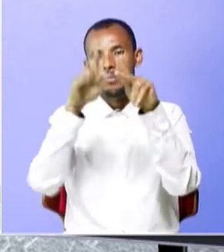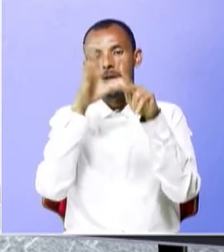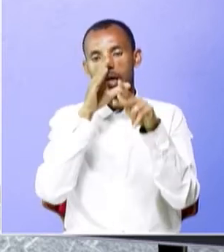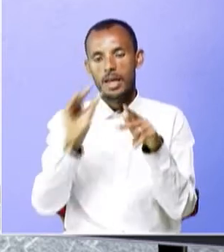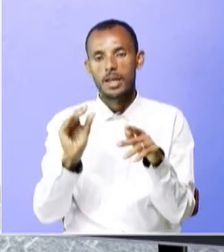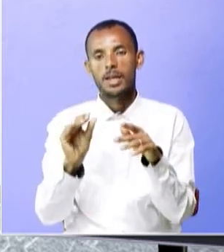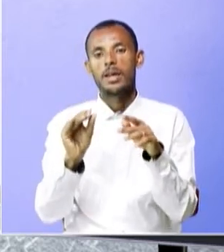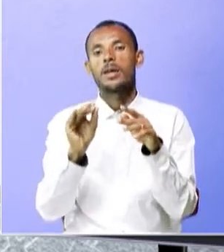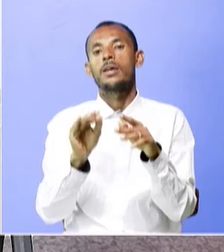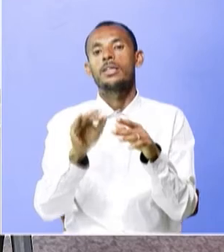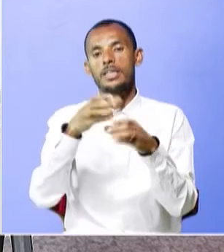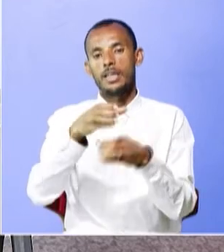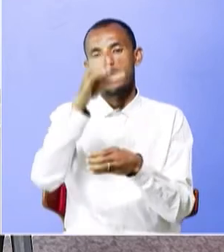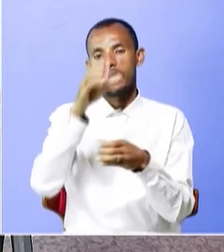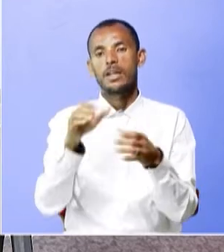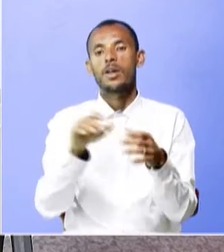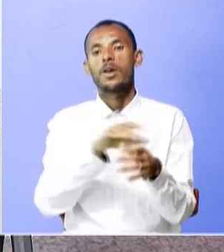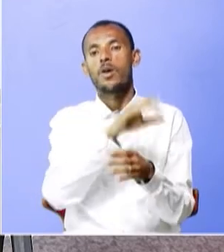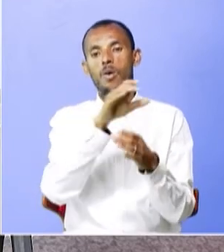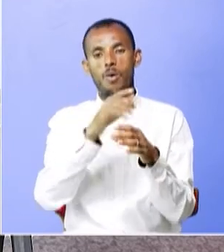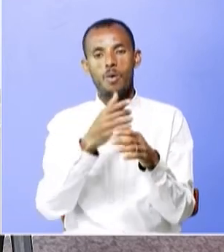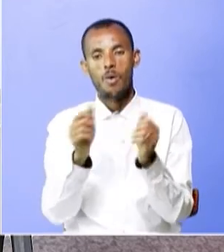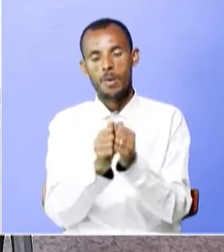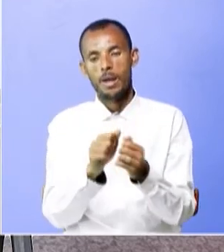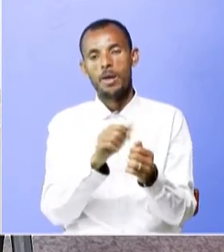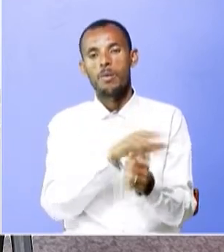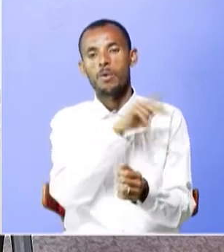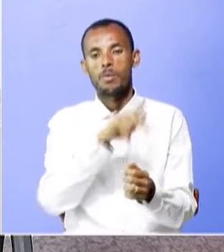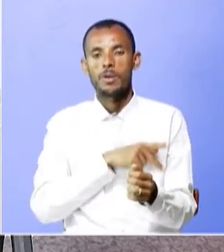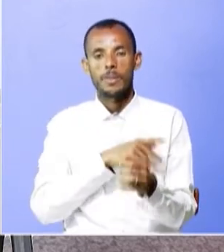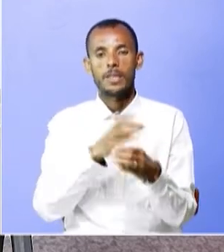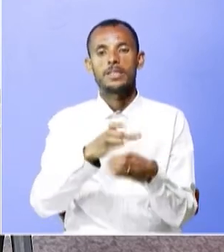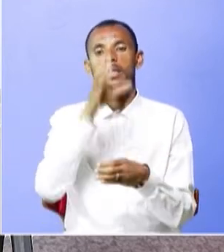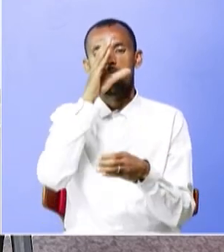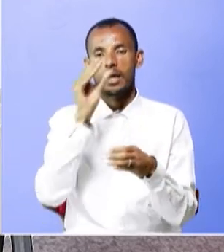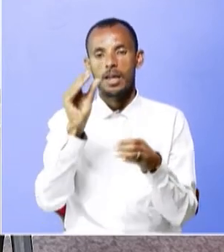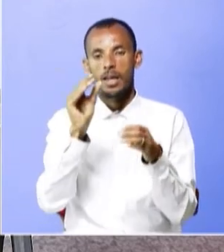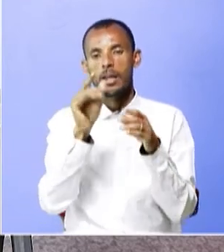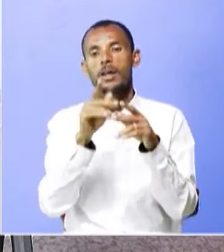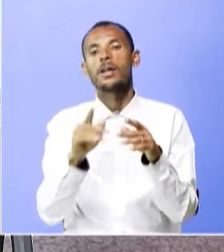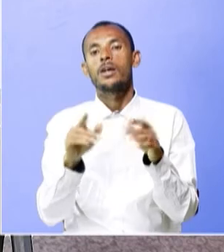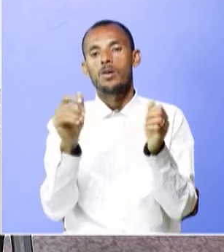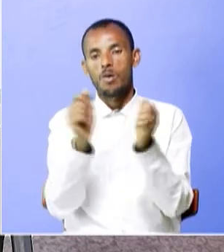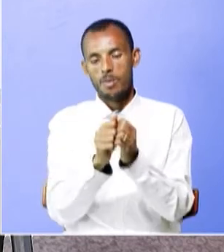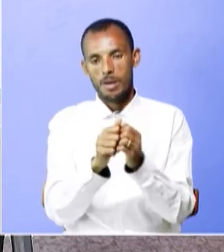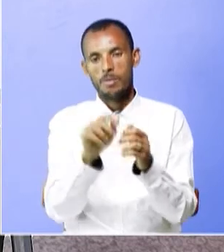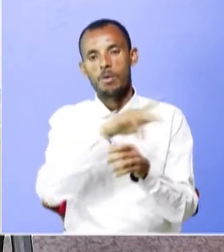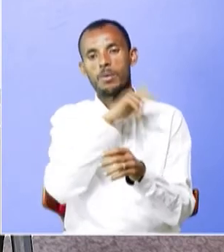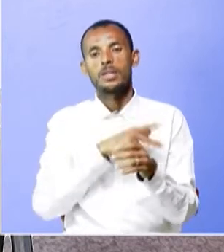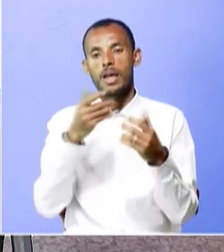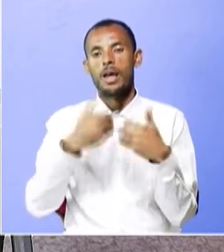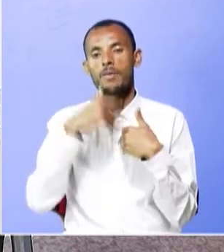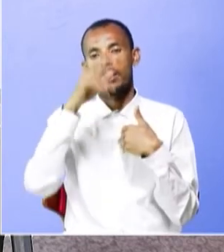common properties in prism and cylinder. Their common property is having two bases.